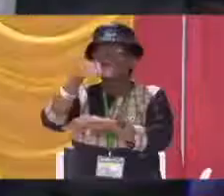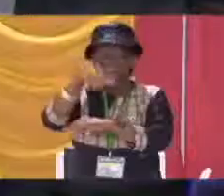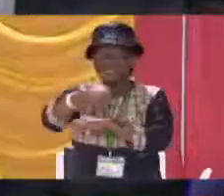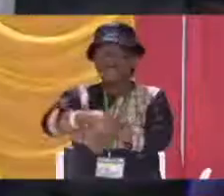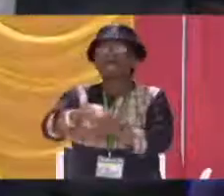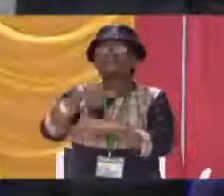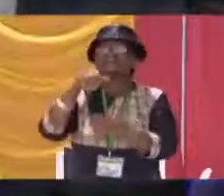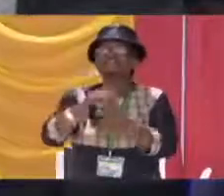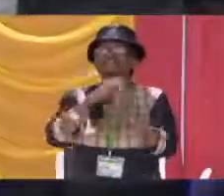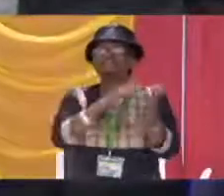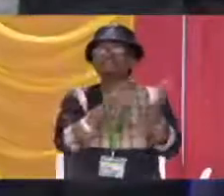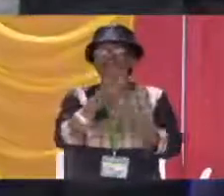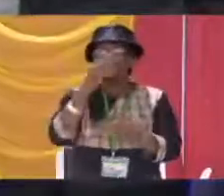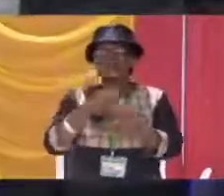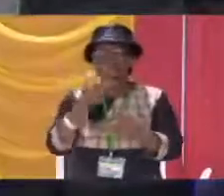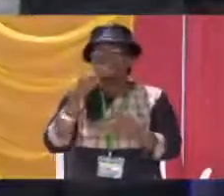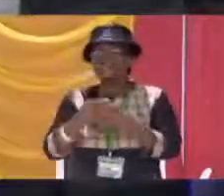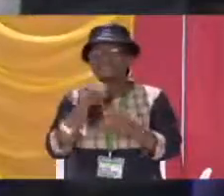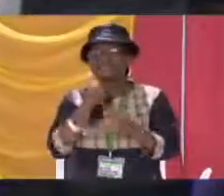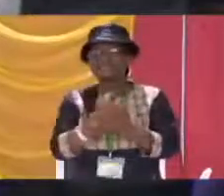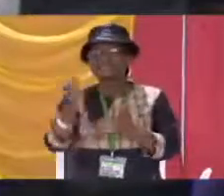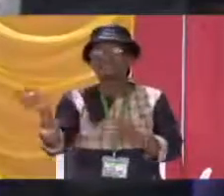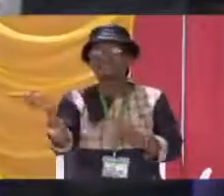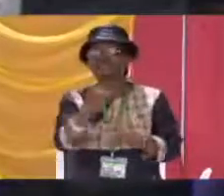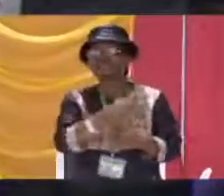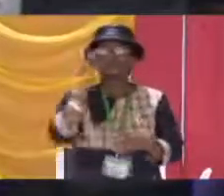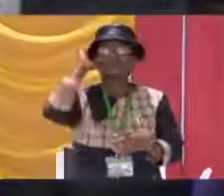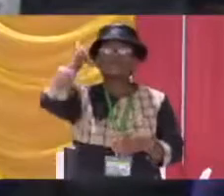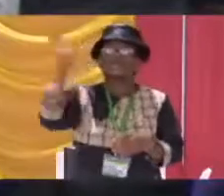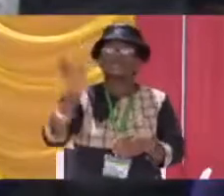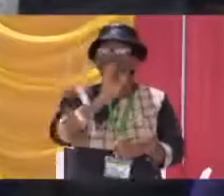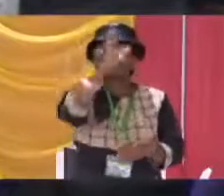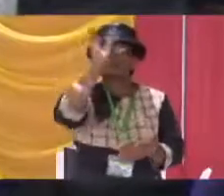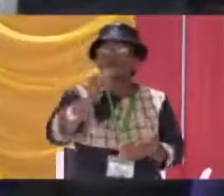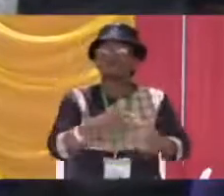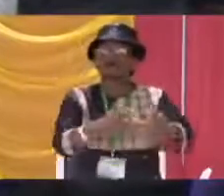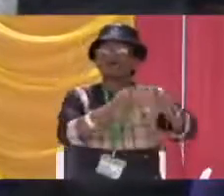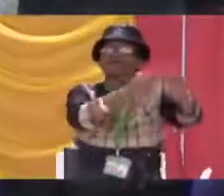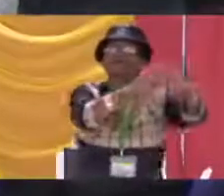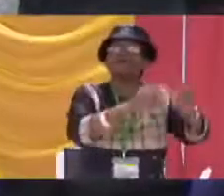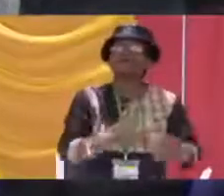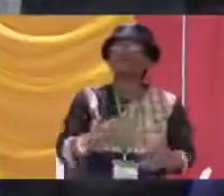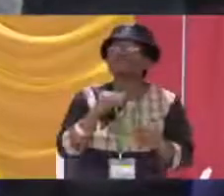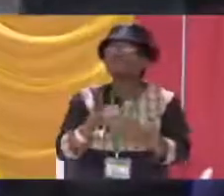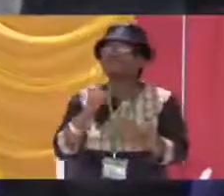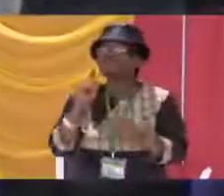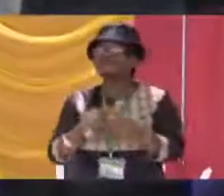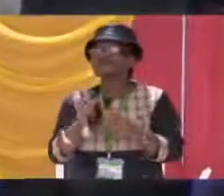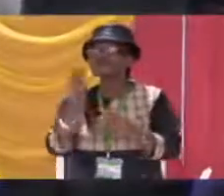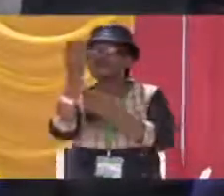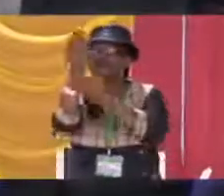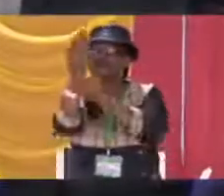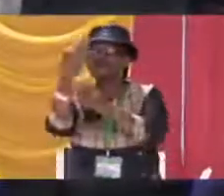time. You will never run into the ambush of the enemies.